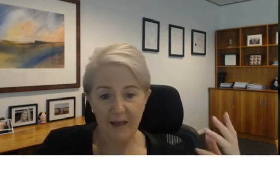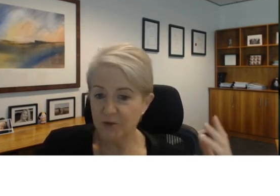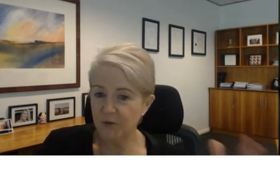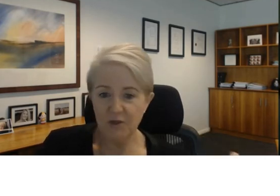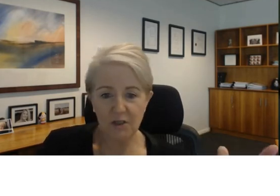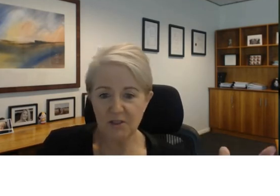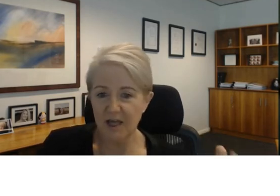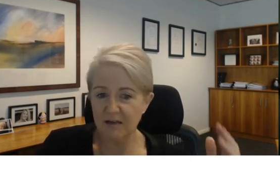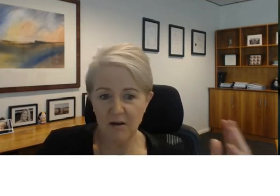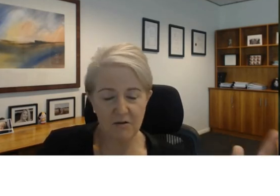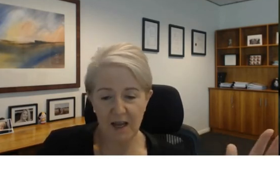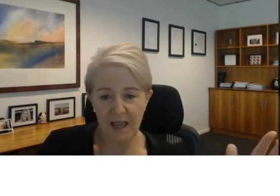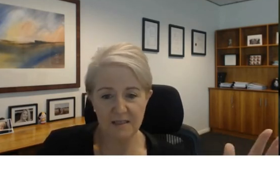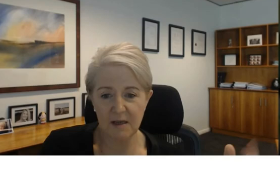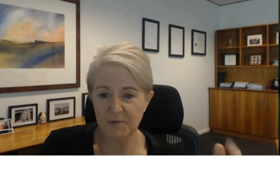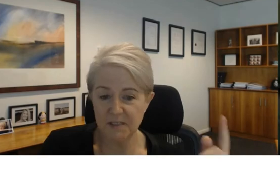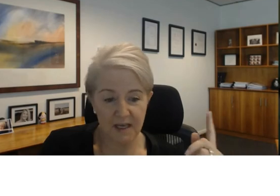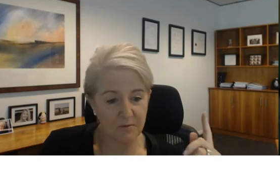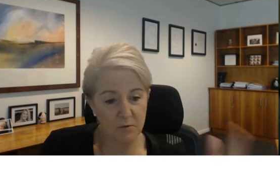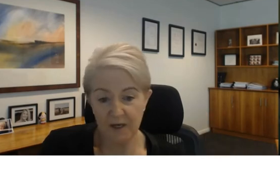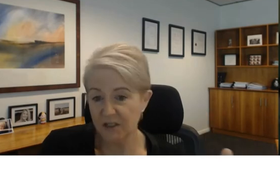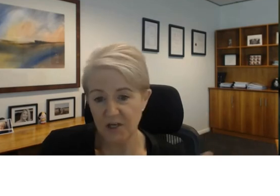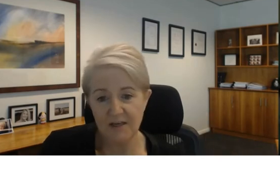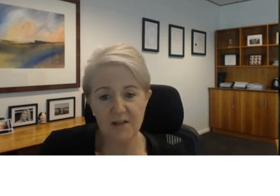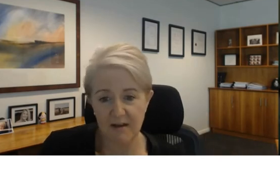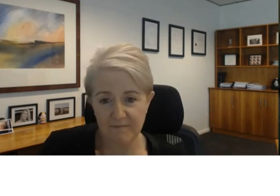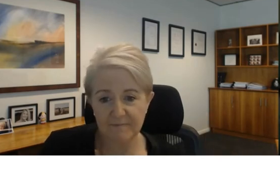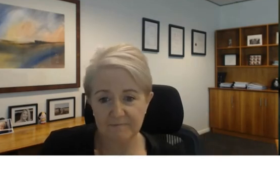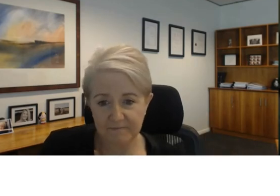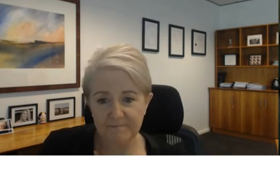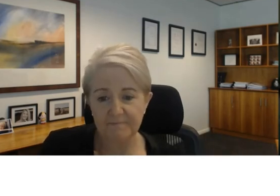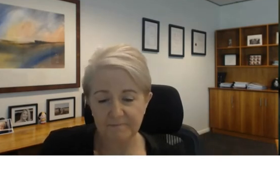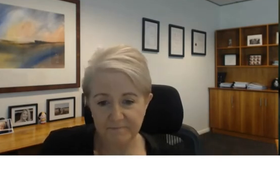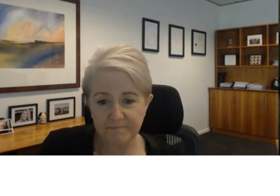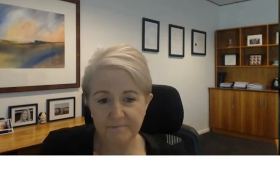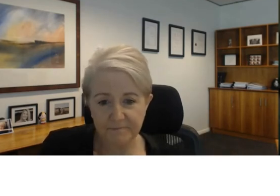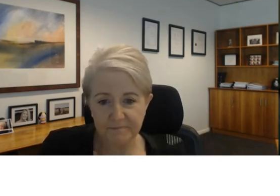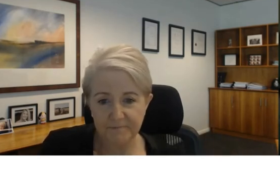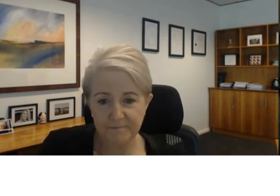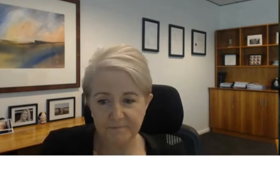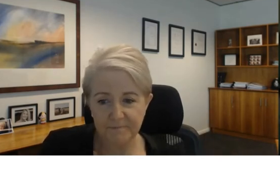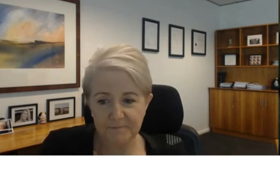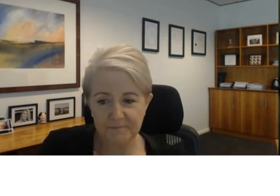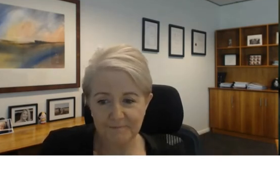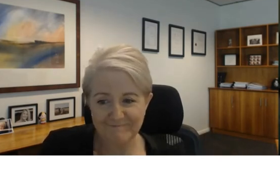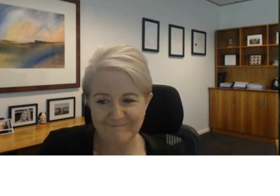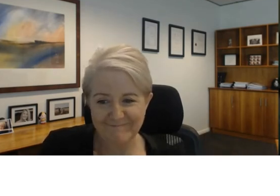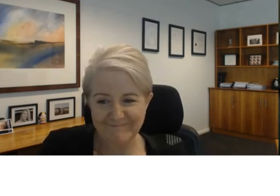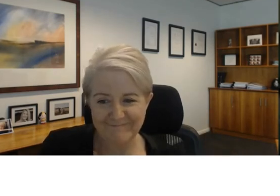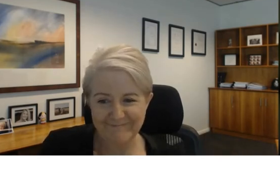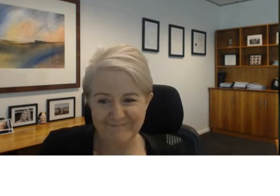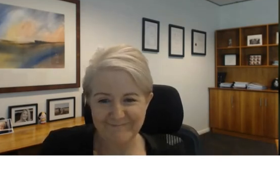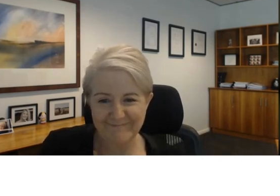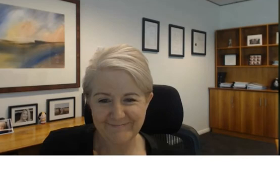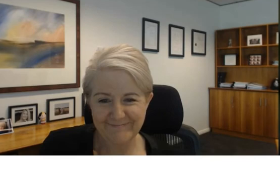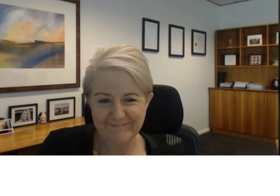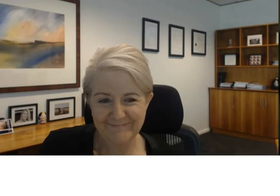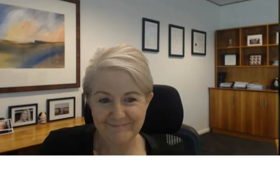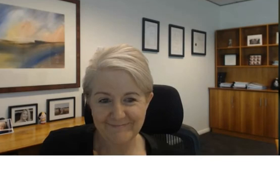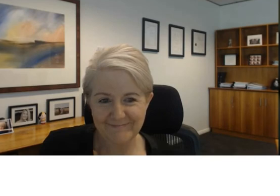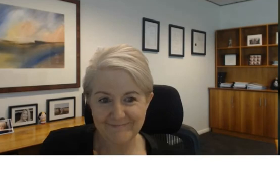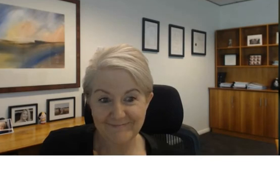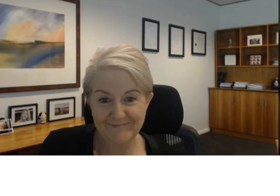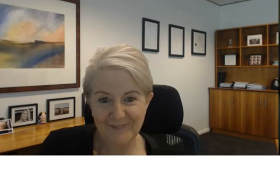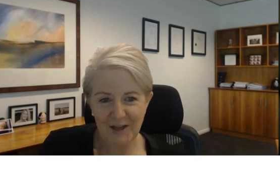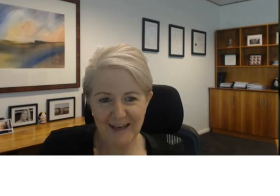organisations have to acknowledge that and hold our hands up and say, well, we're going to change that. Absolutely. So my last question,